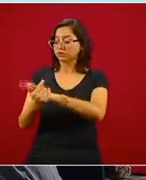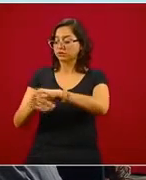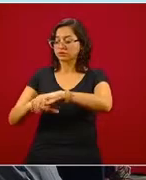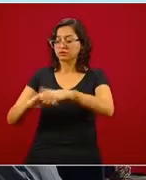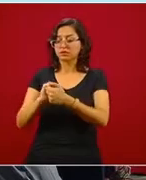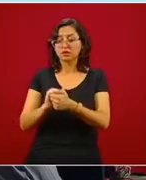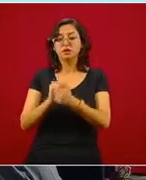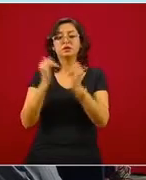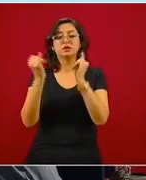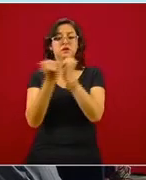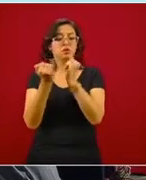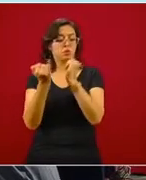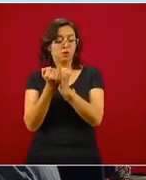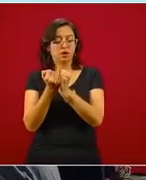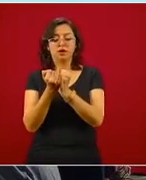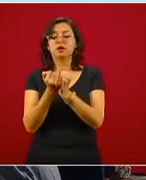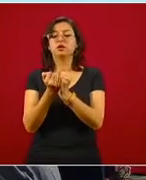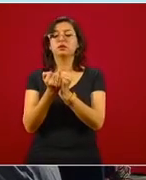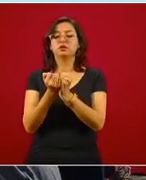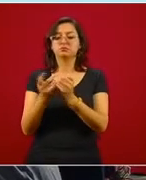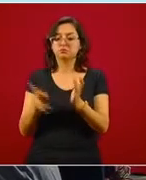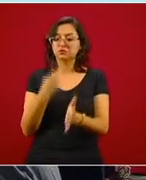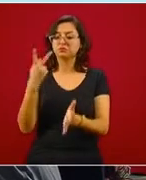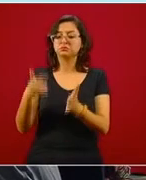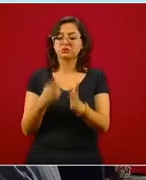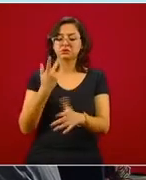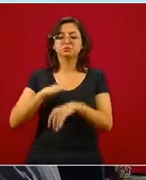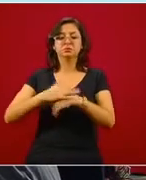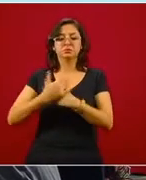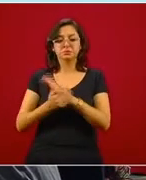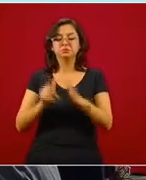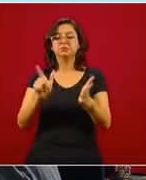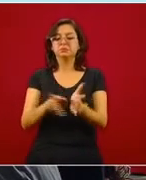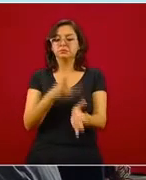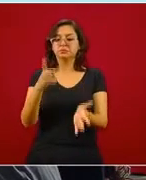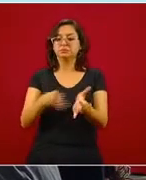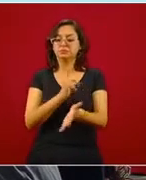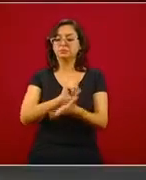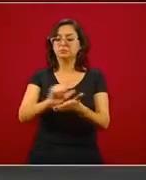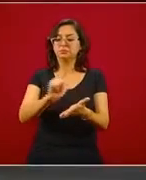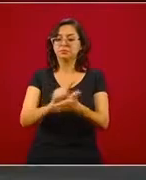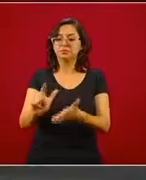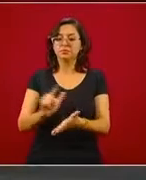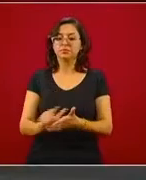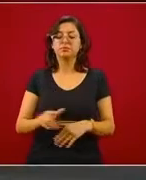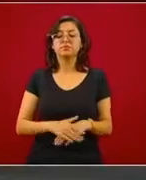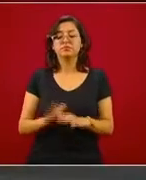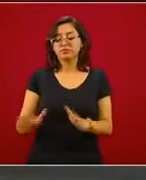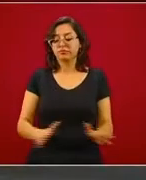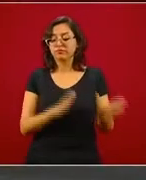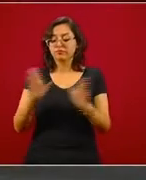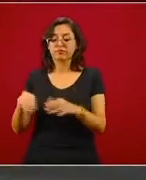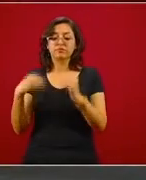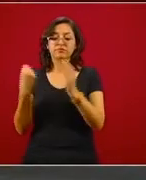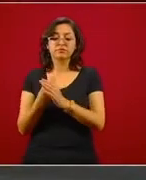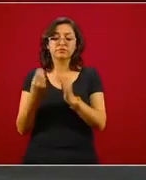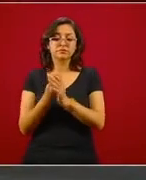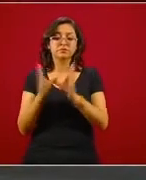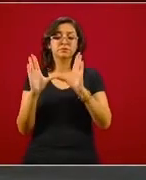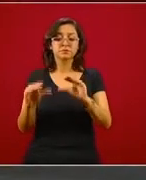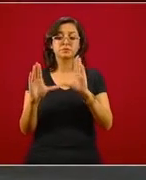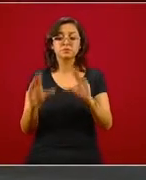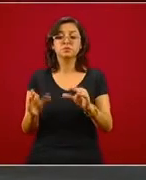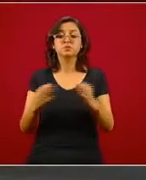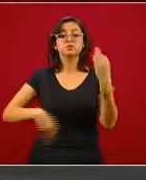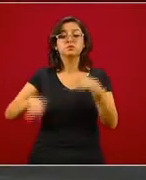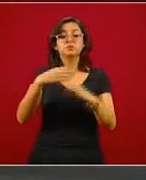sanitizing policy, which means measures with regards to the use of sanitizing